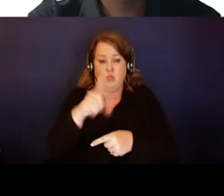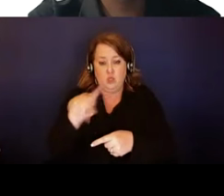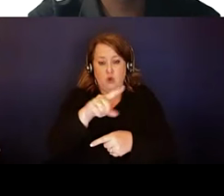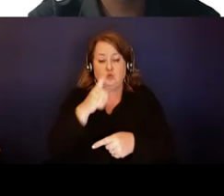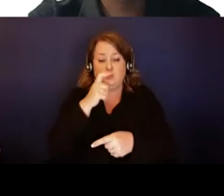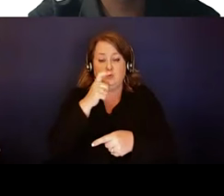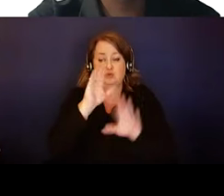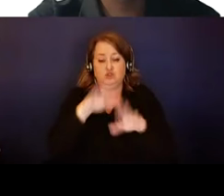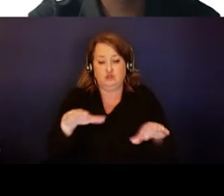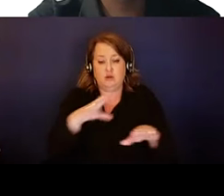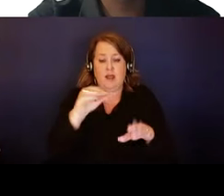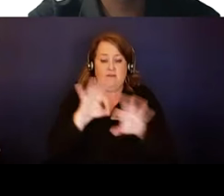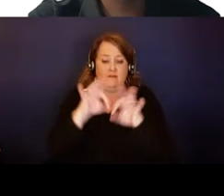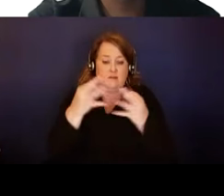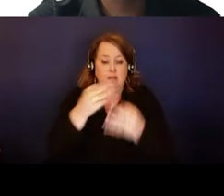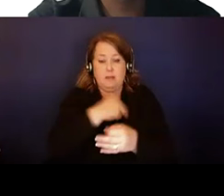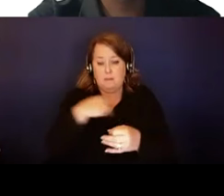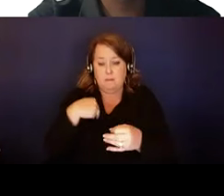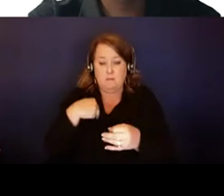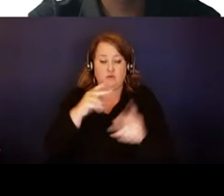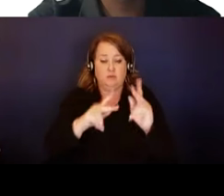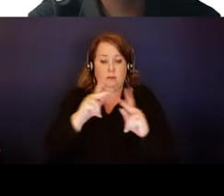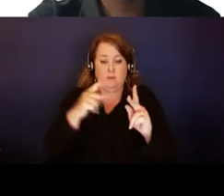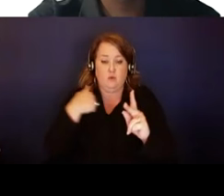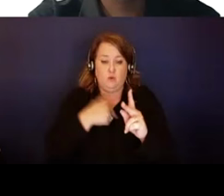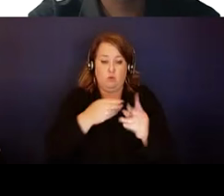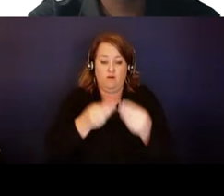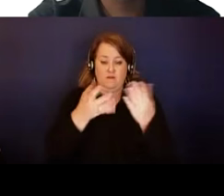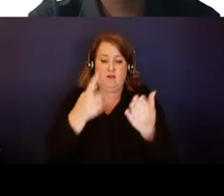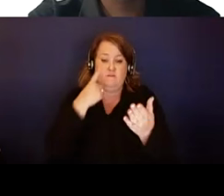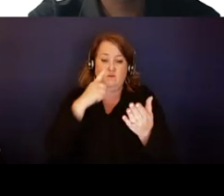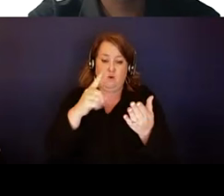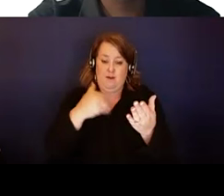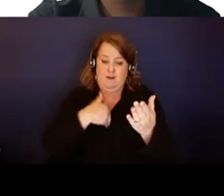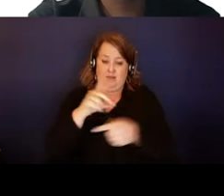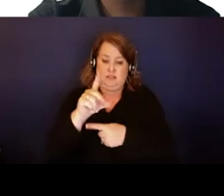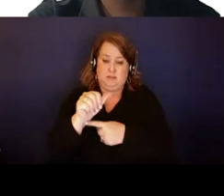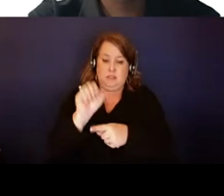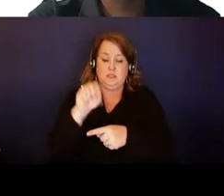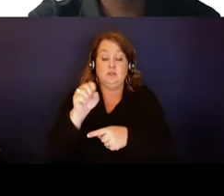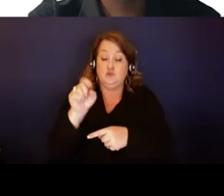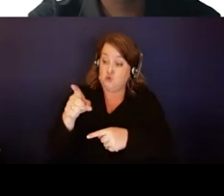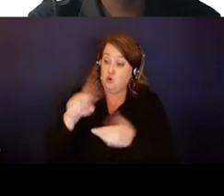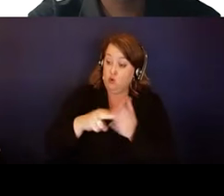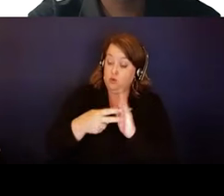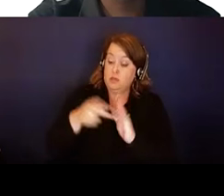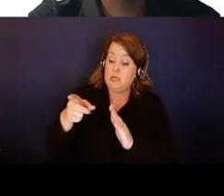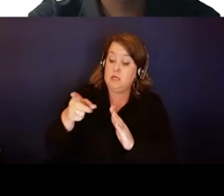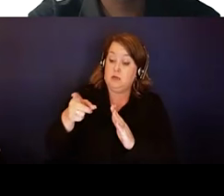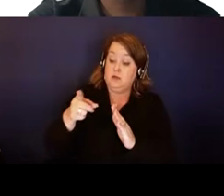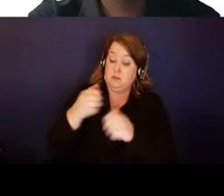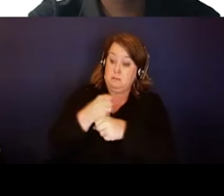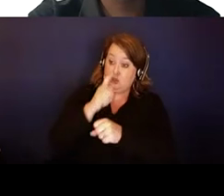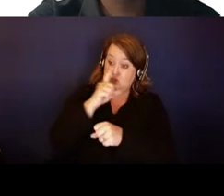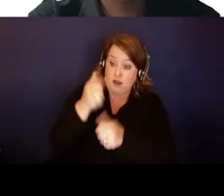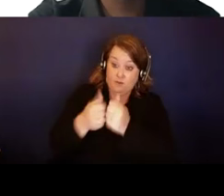family members and people they're providing for have disabilities. Got it. So like making sure that sort of everyone has